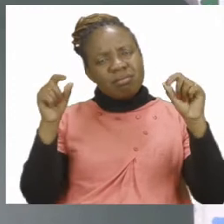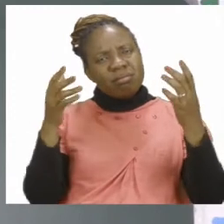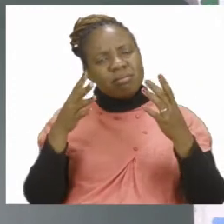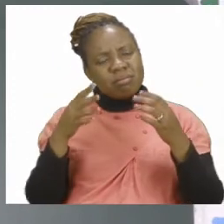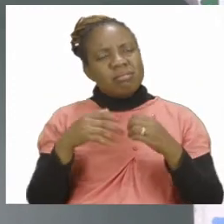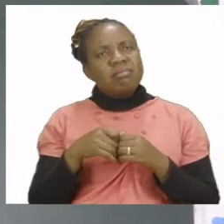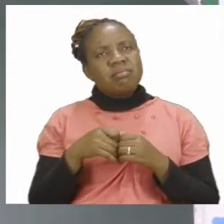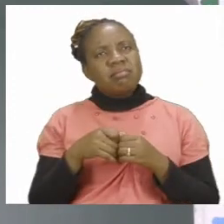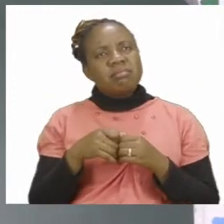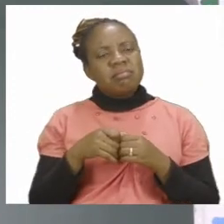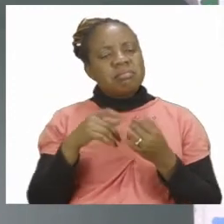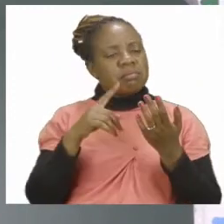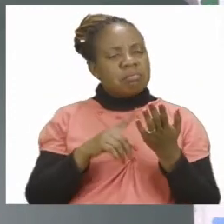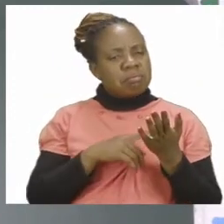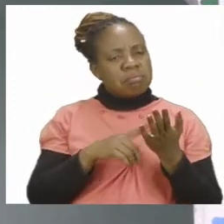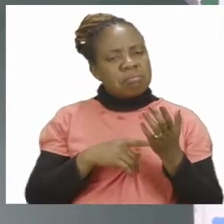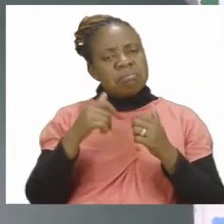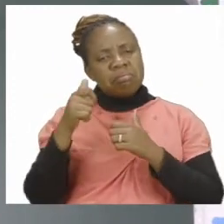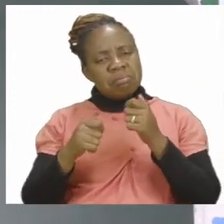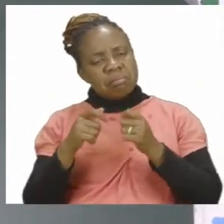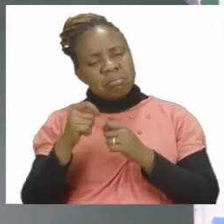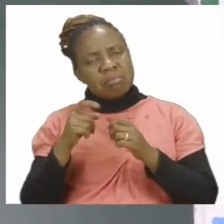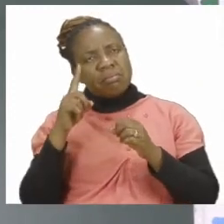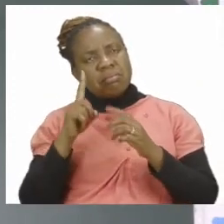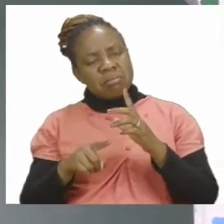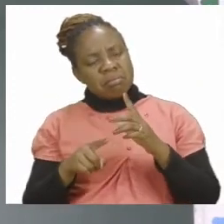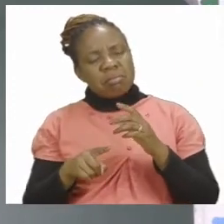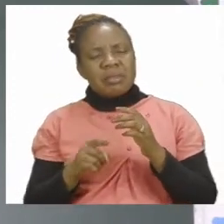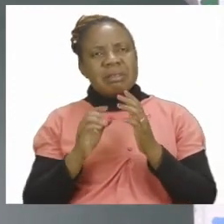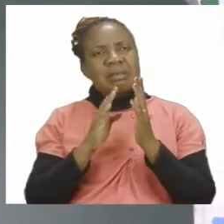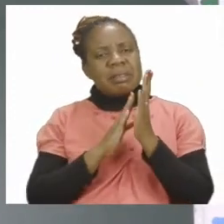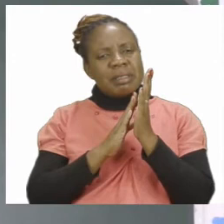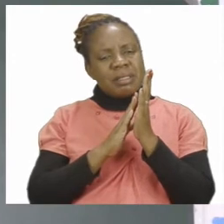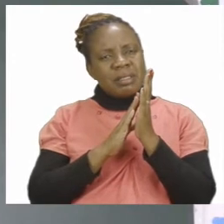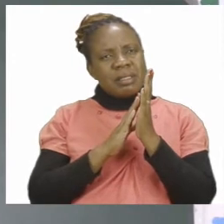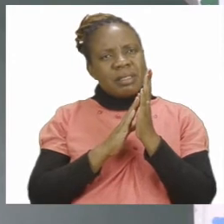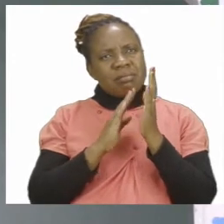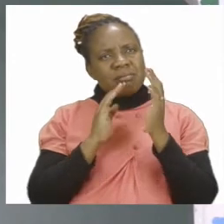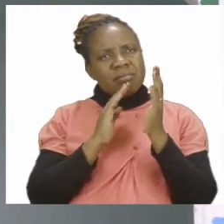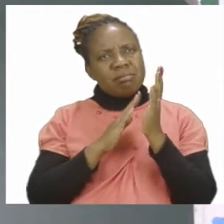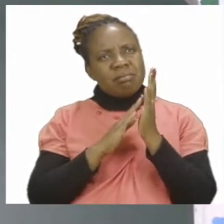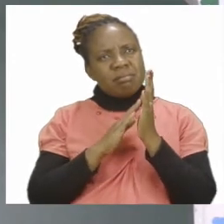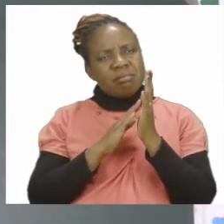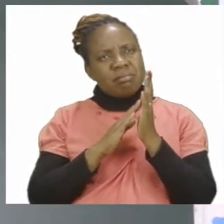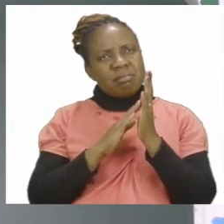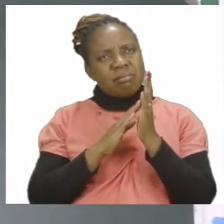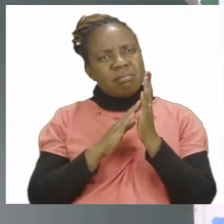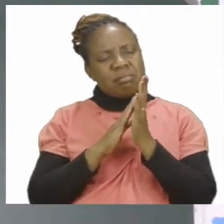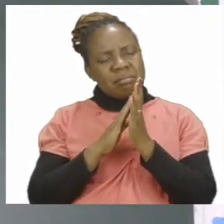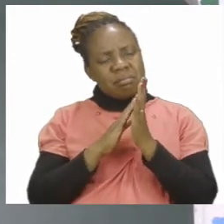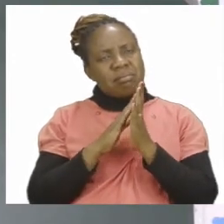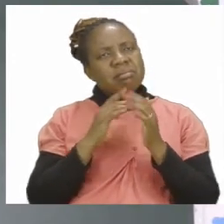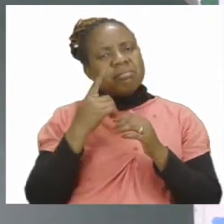milk and the butter, and subtract it from the amount of money that you have to see how